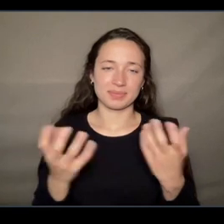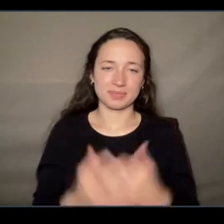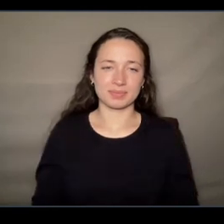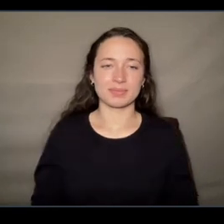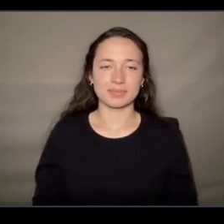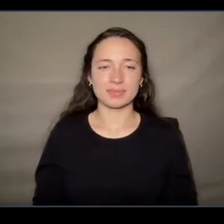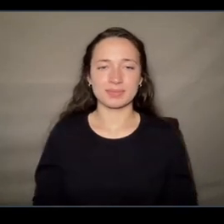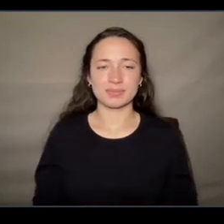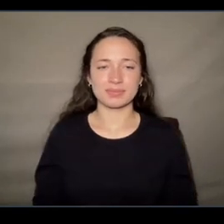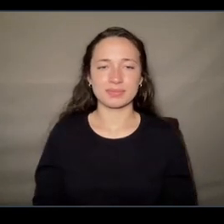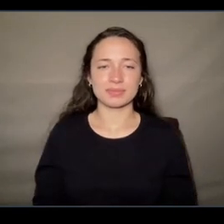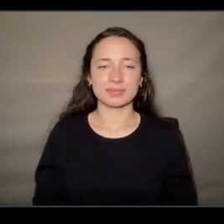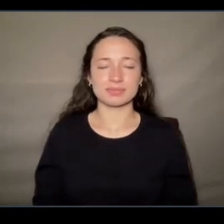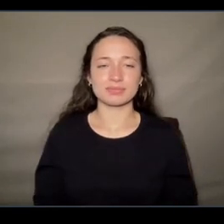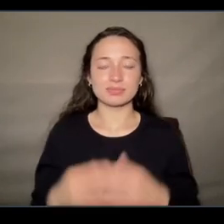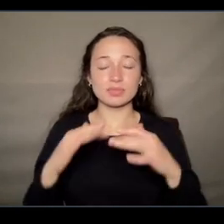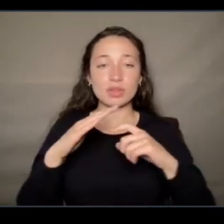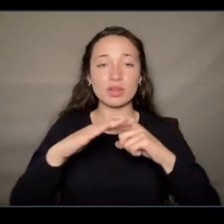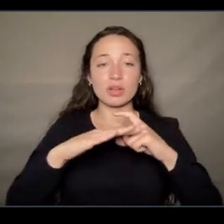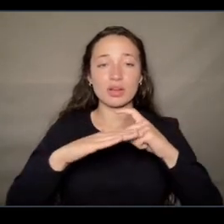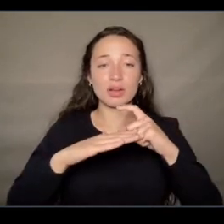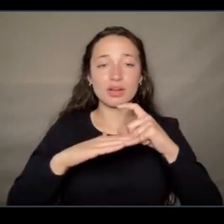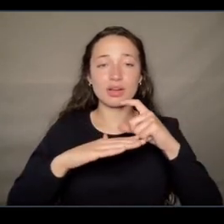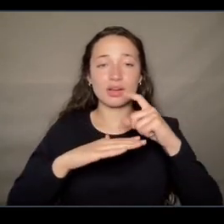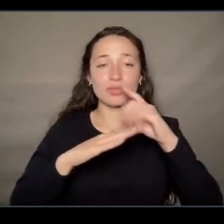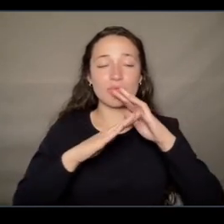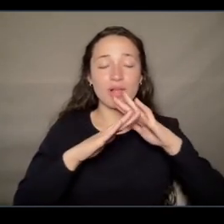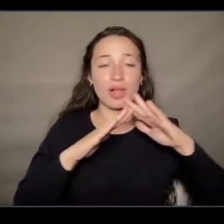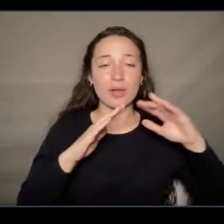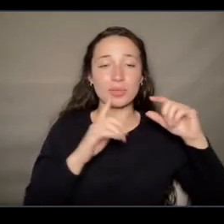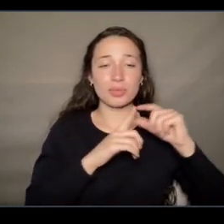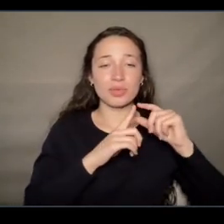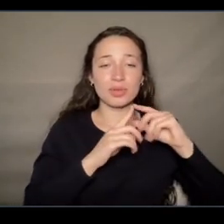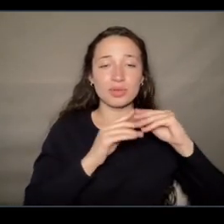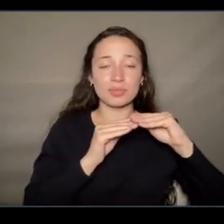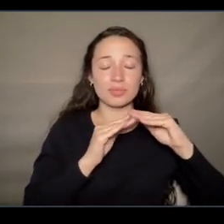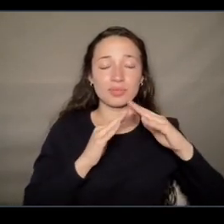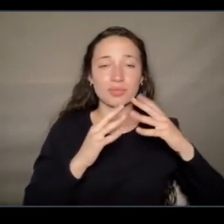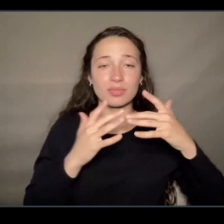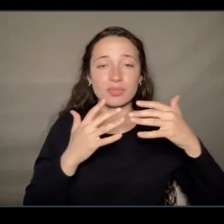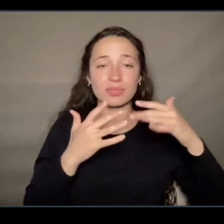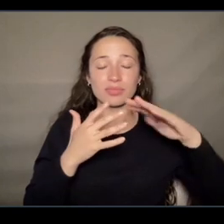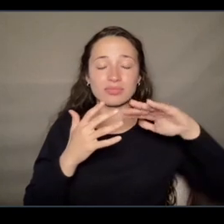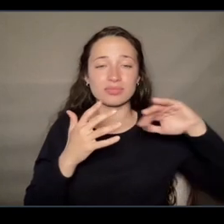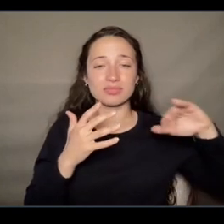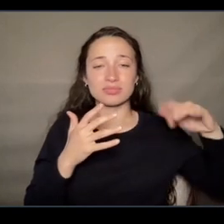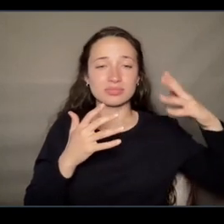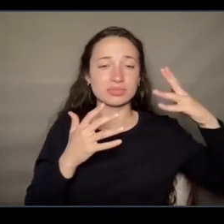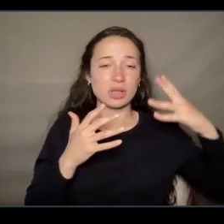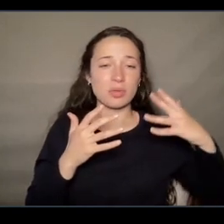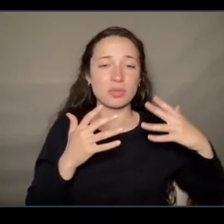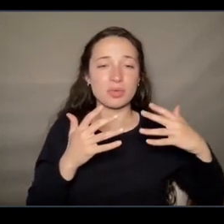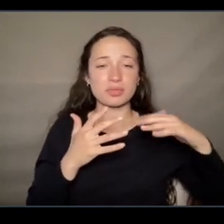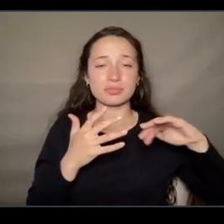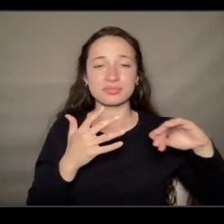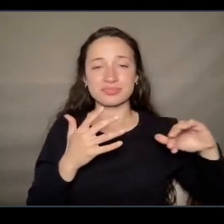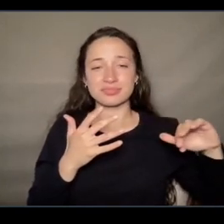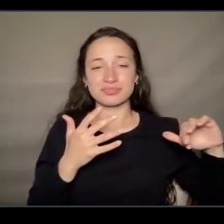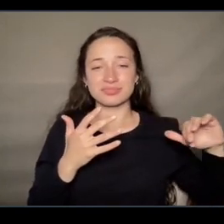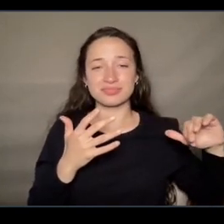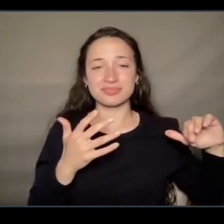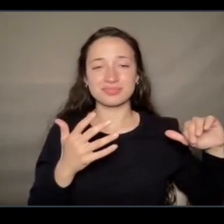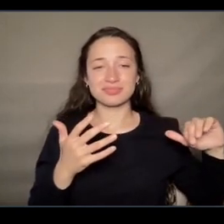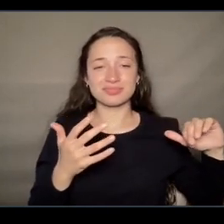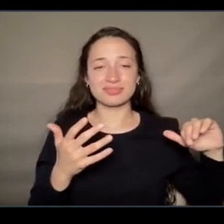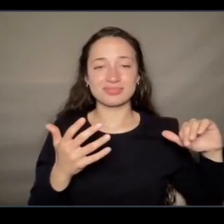Counterweight. Floating sunrise. From quiet, words blossom beyond